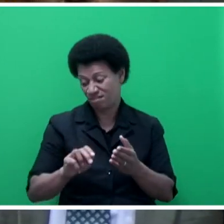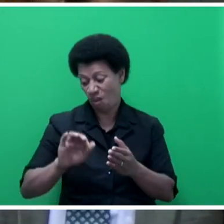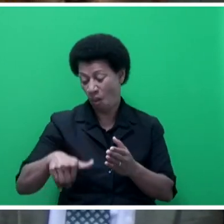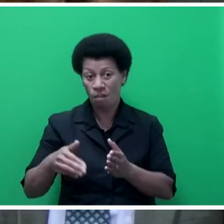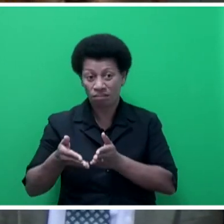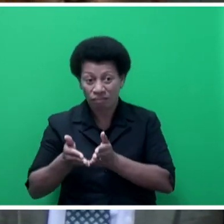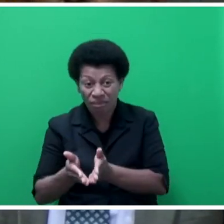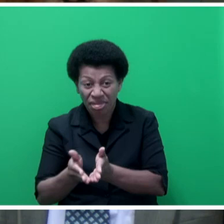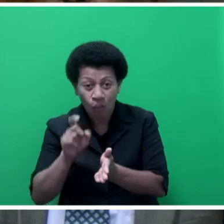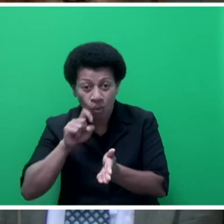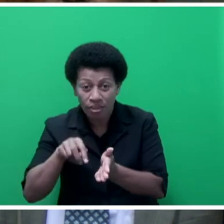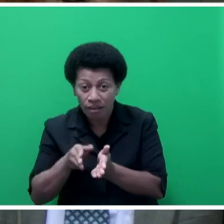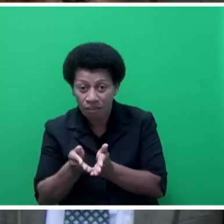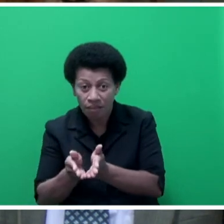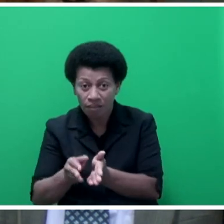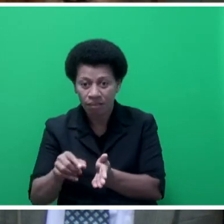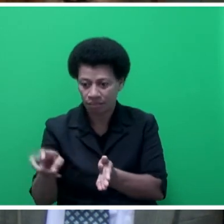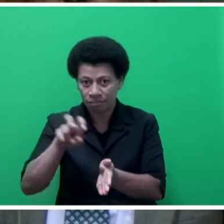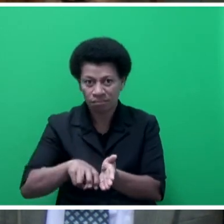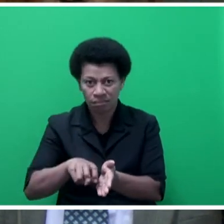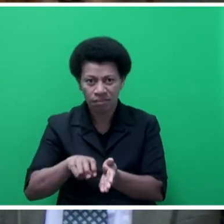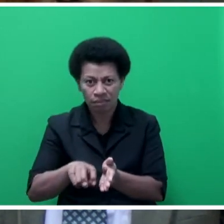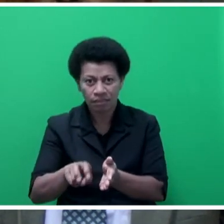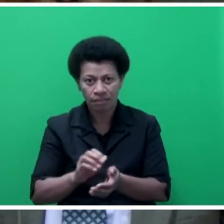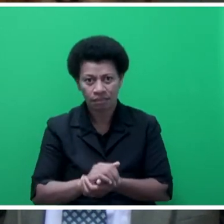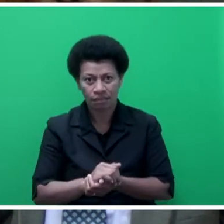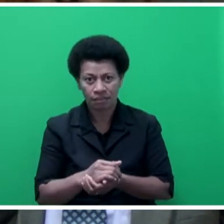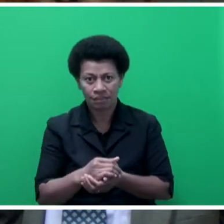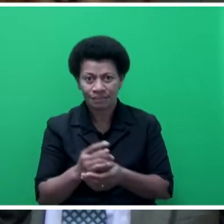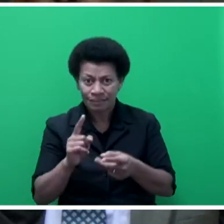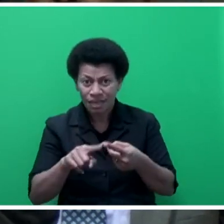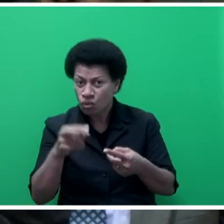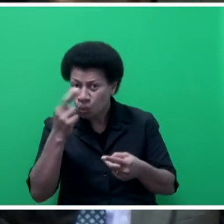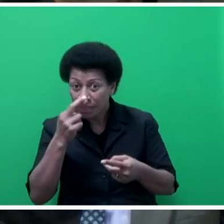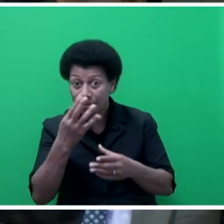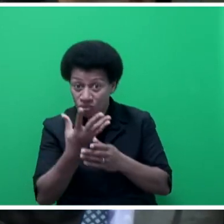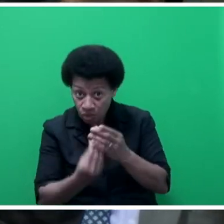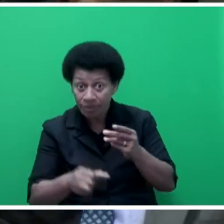know, it's important to understand not only the risk of drowning, but by doing that,